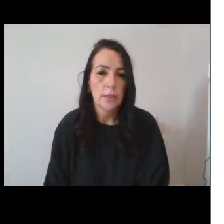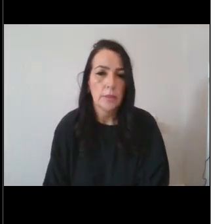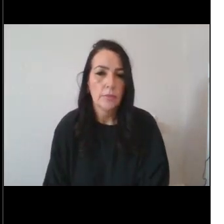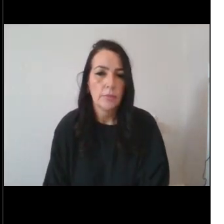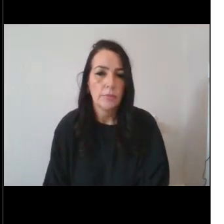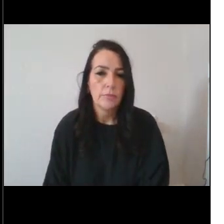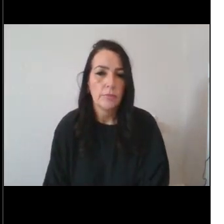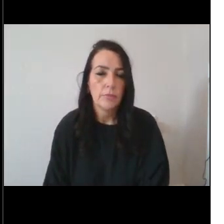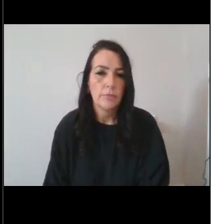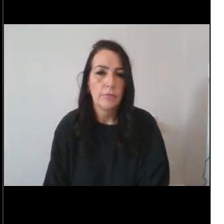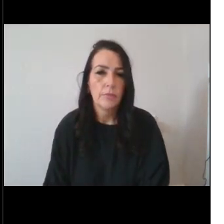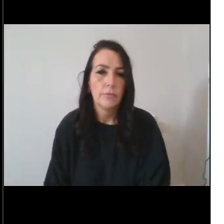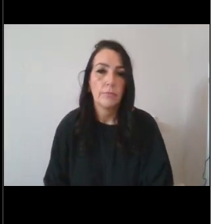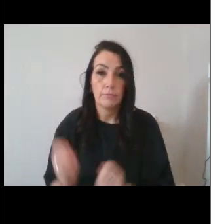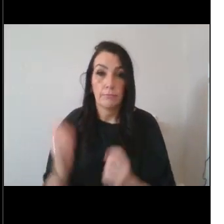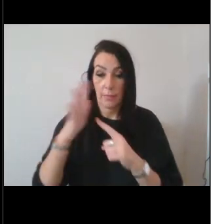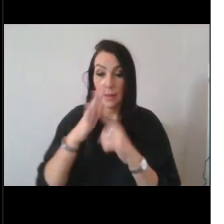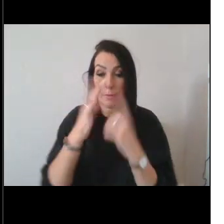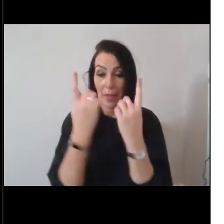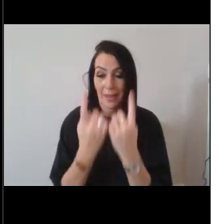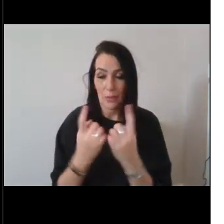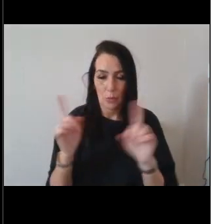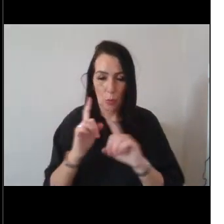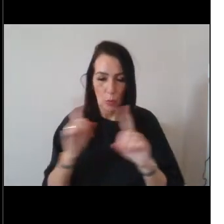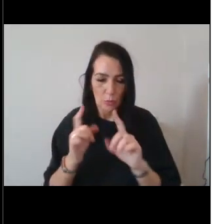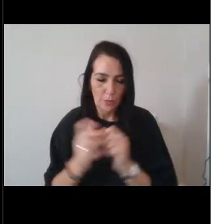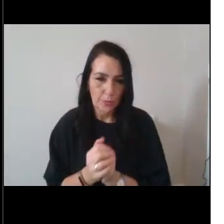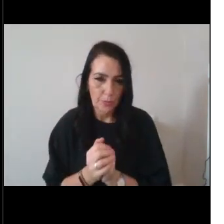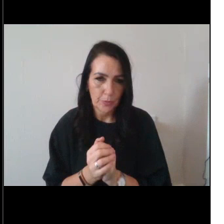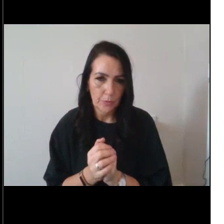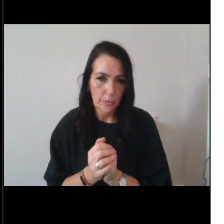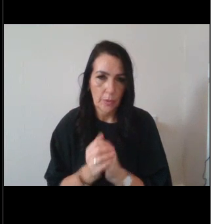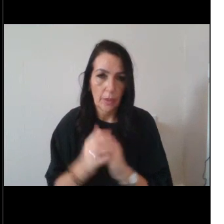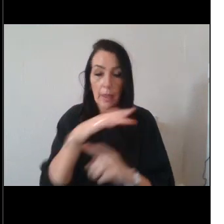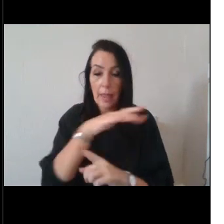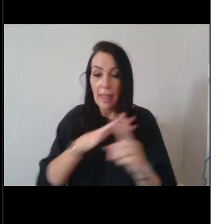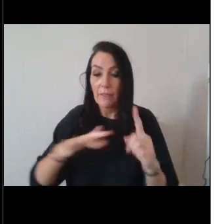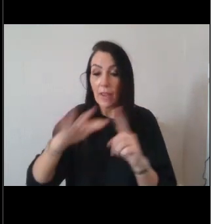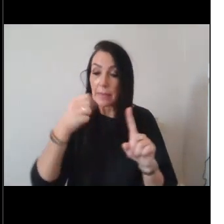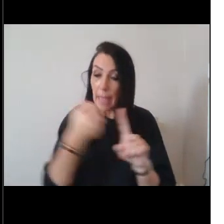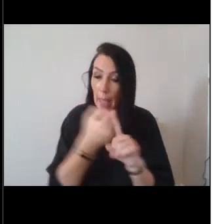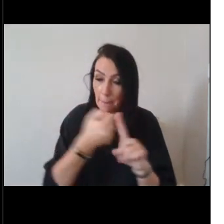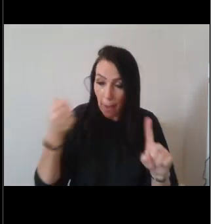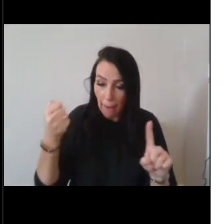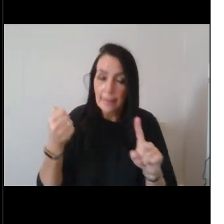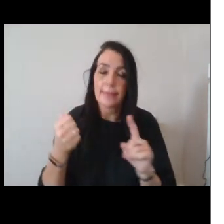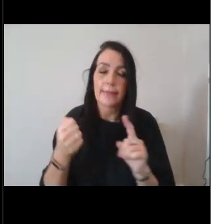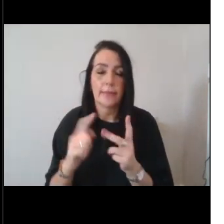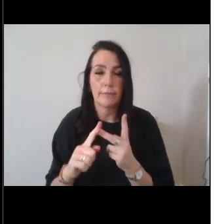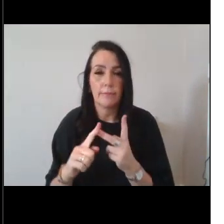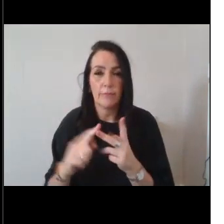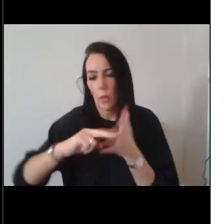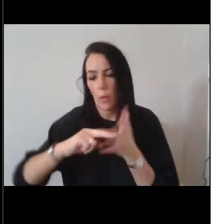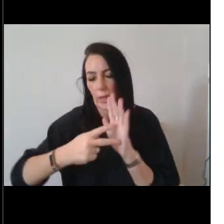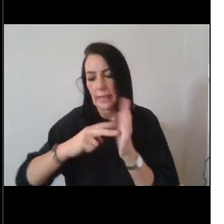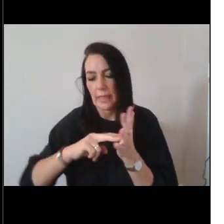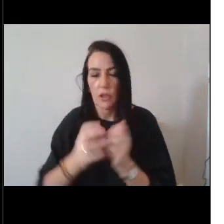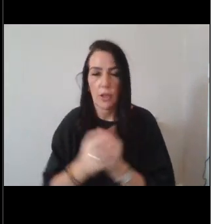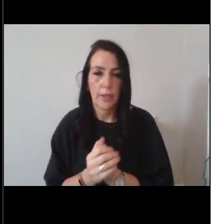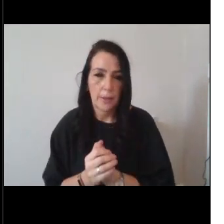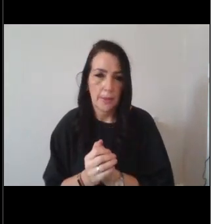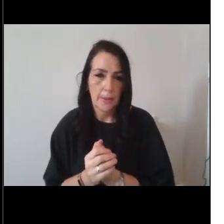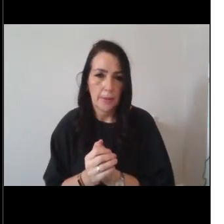The key issues that are affecting sustainability are the environmental impact of the organisation or practice, how